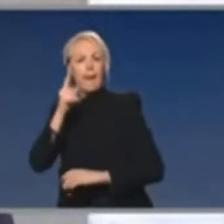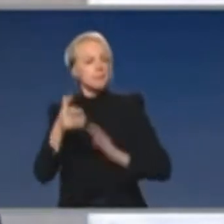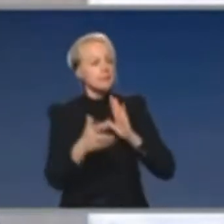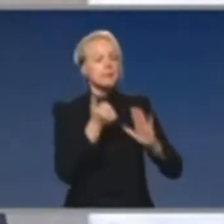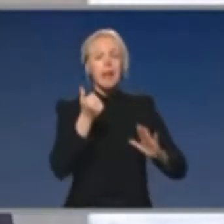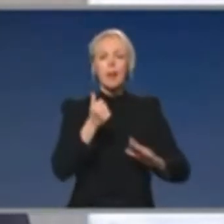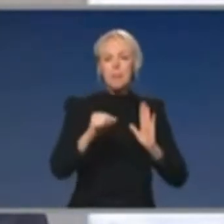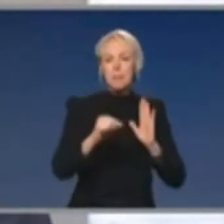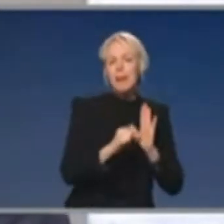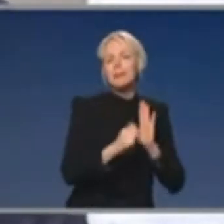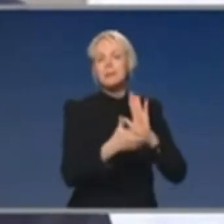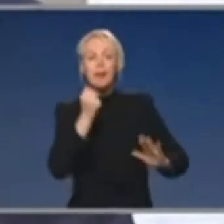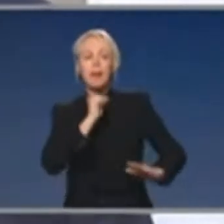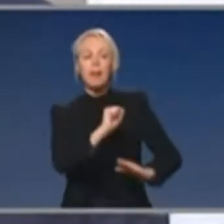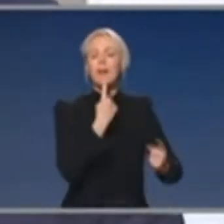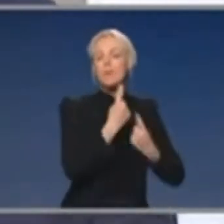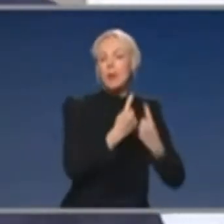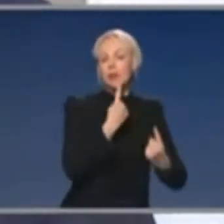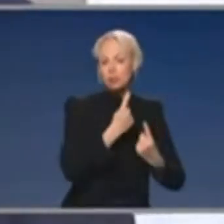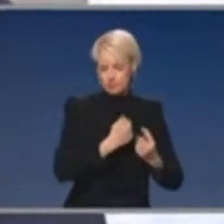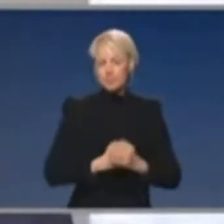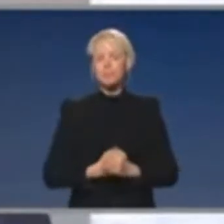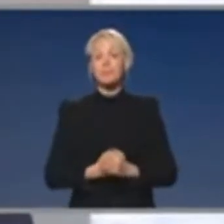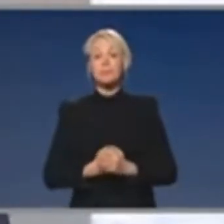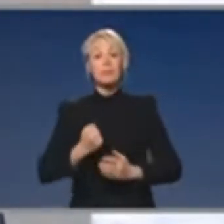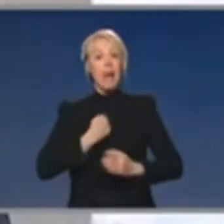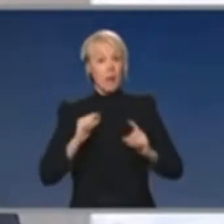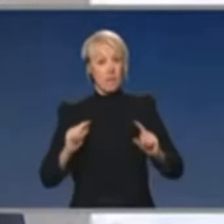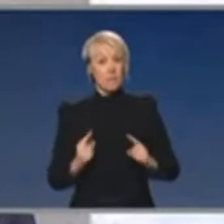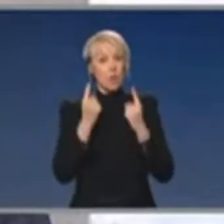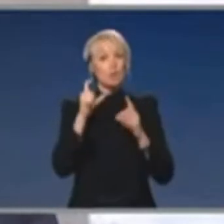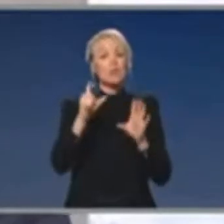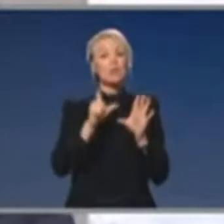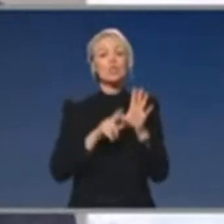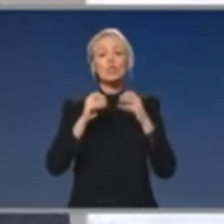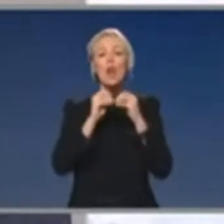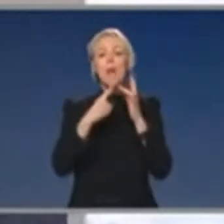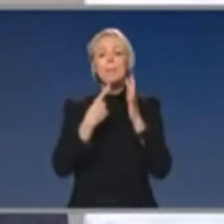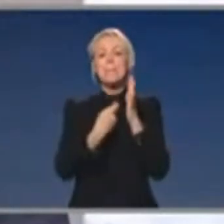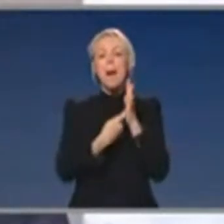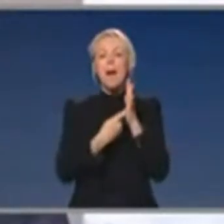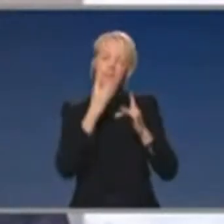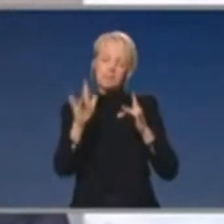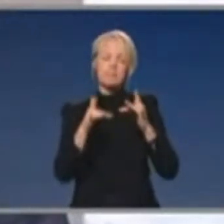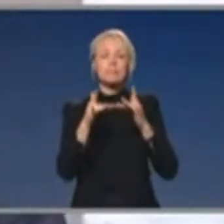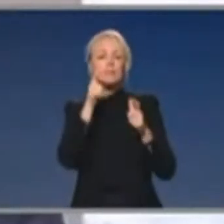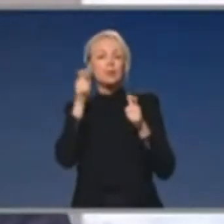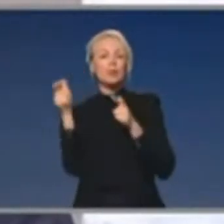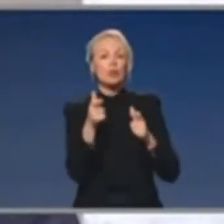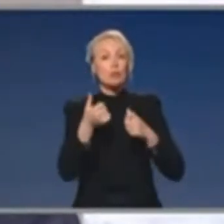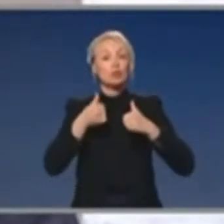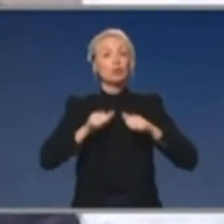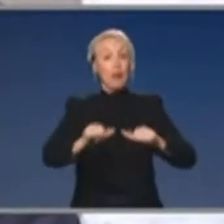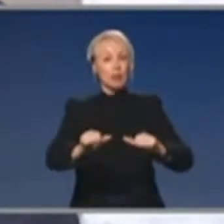do. And now the first cyber security strategy was launched by my predecessor. I was there with him back in